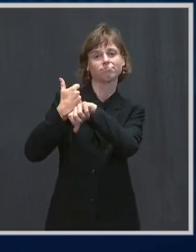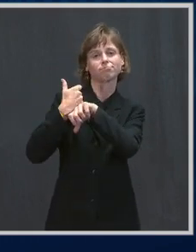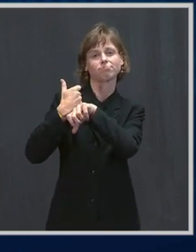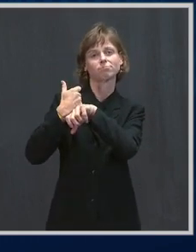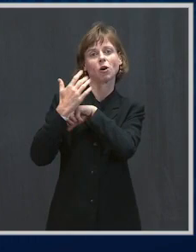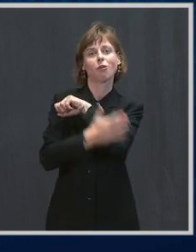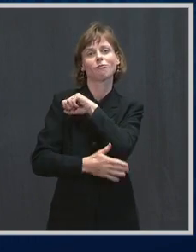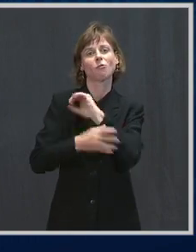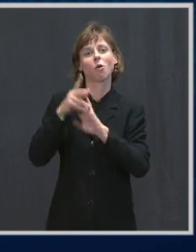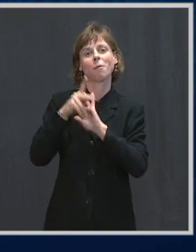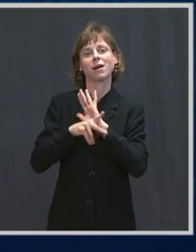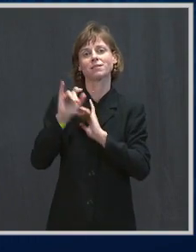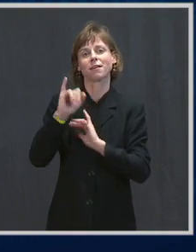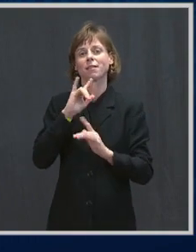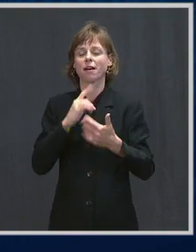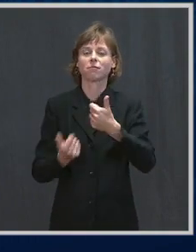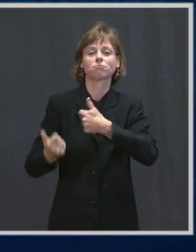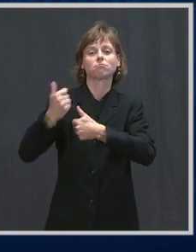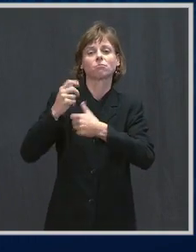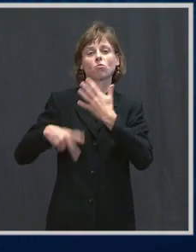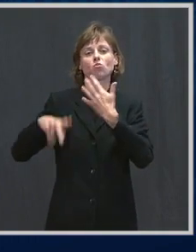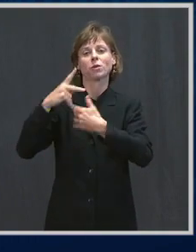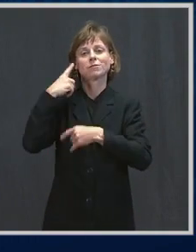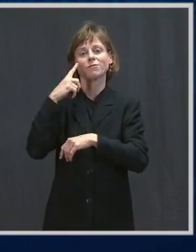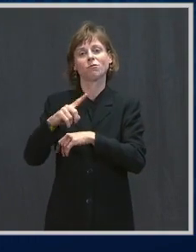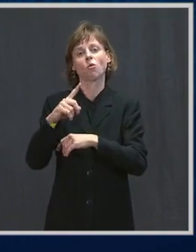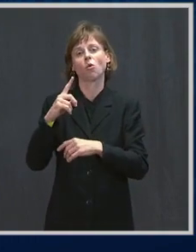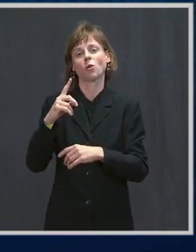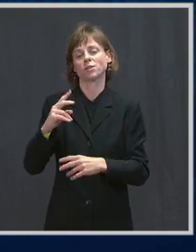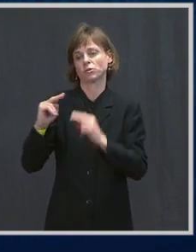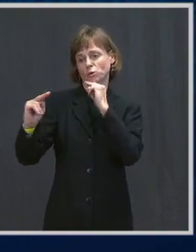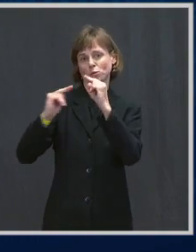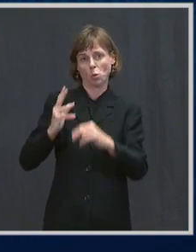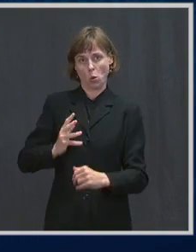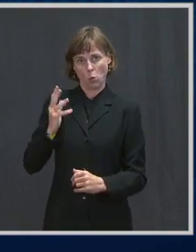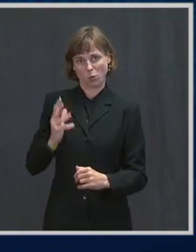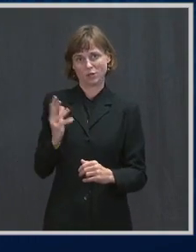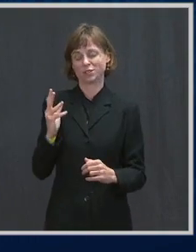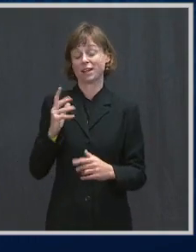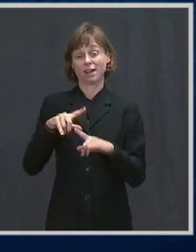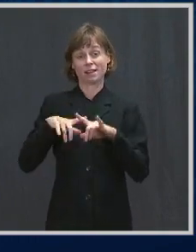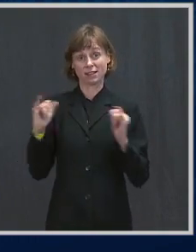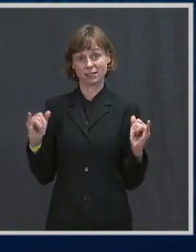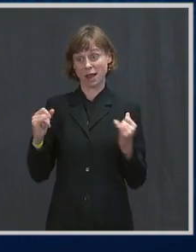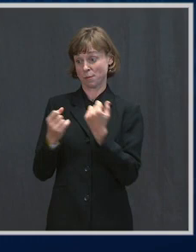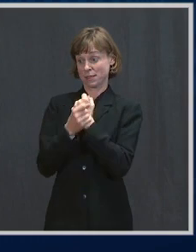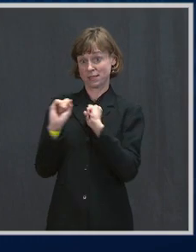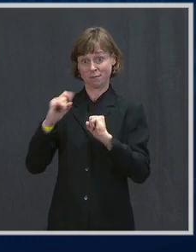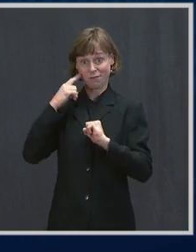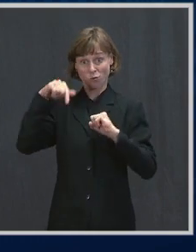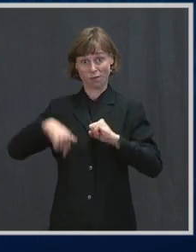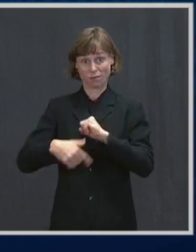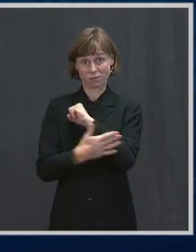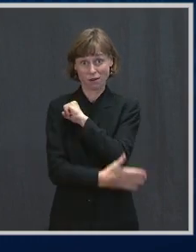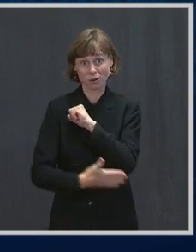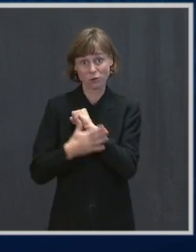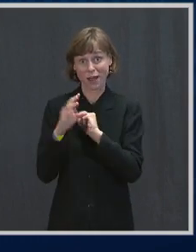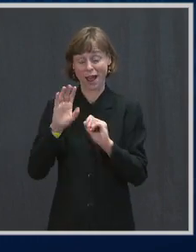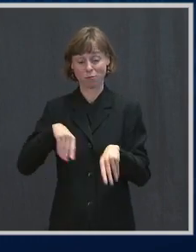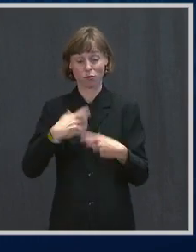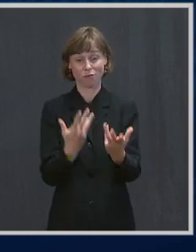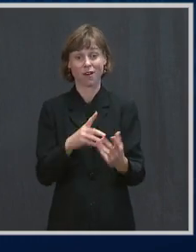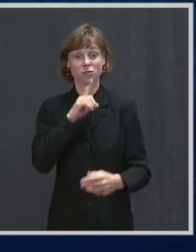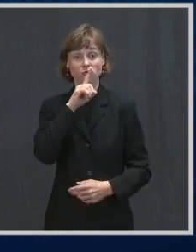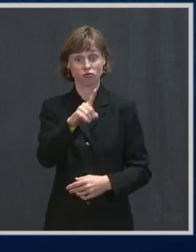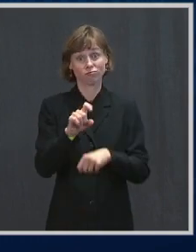first and that keeps our nation safe and delivers real results for the American people. And